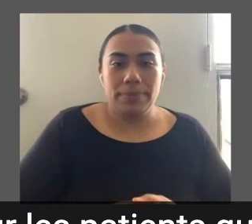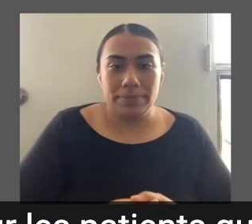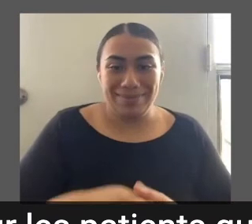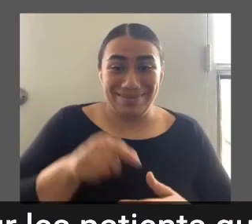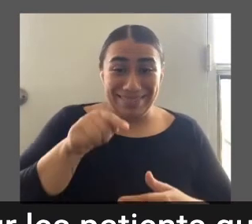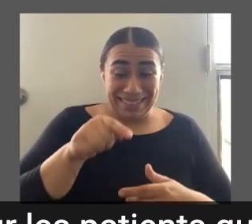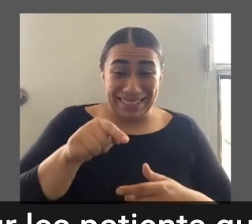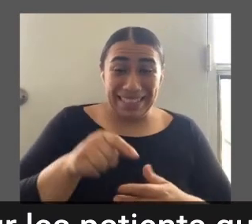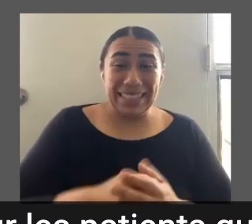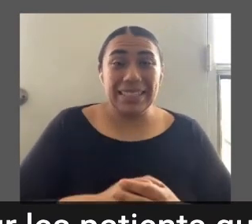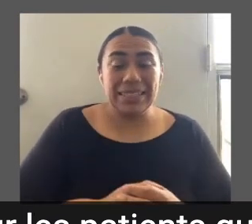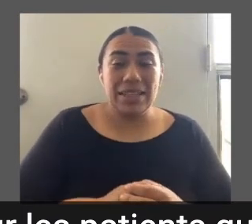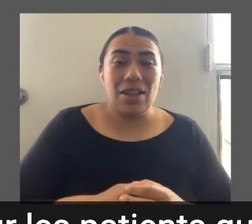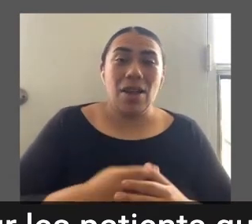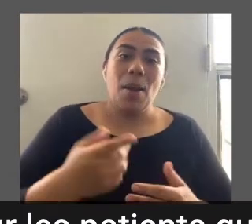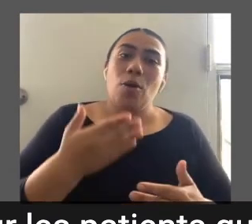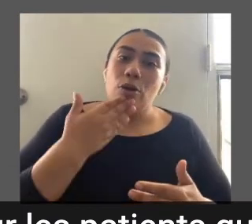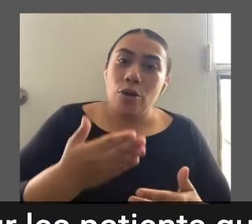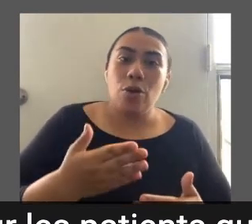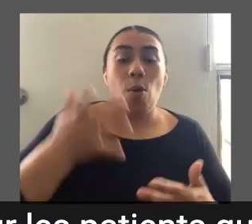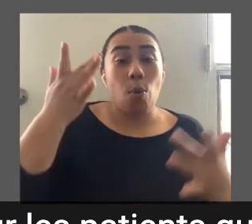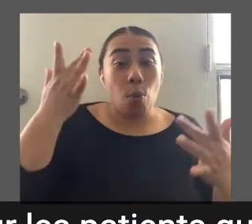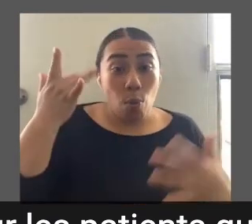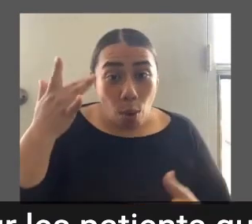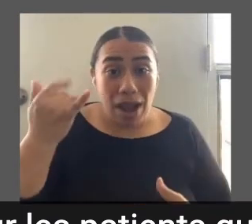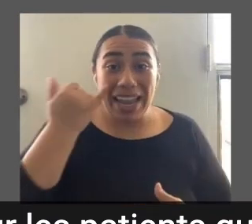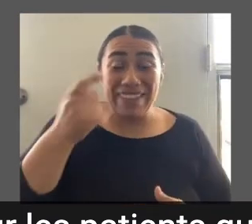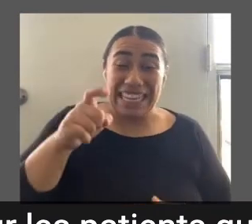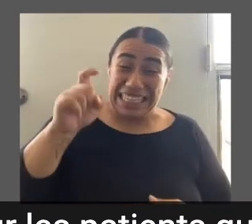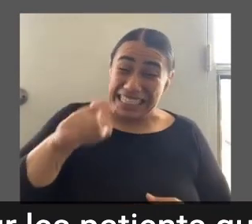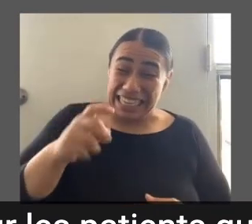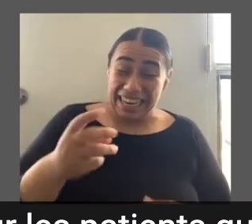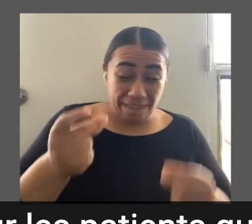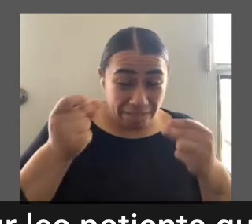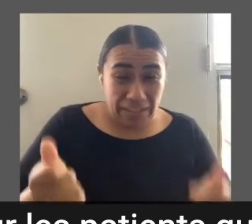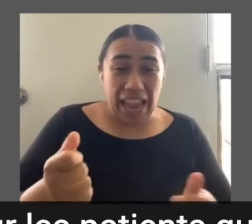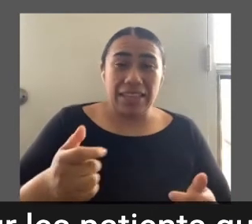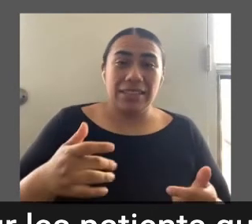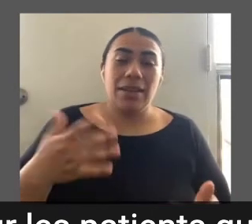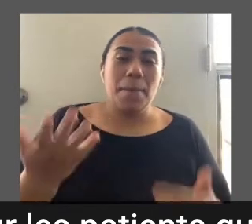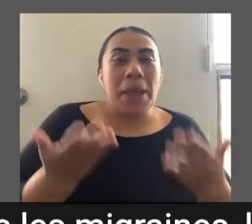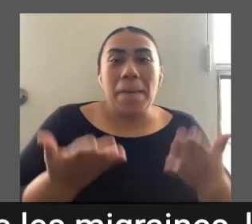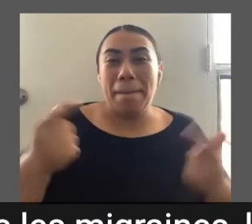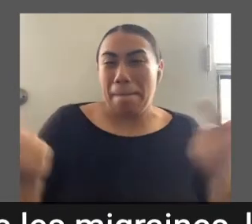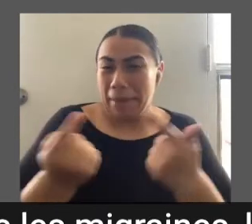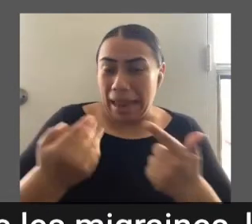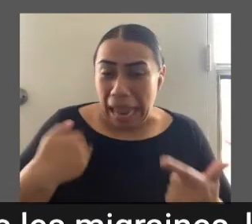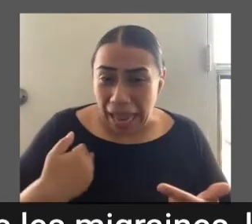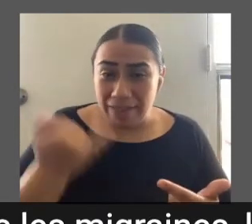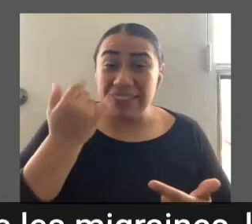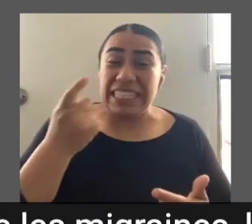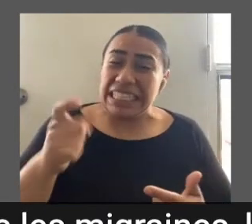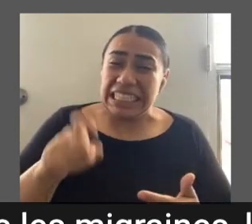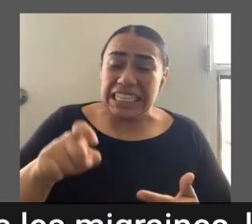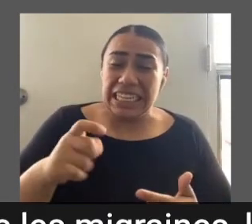This inhalation method is beneficial to patients who are looking for immediate relief from quick onset